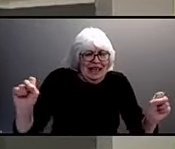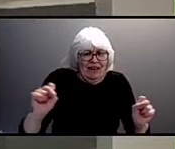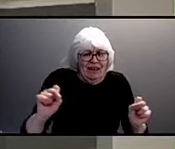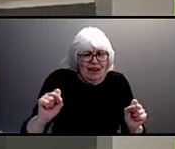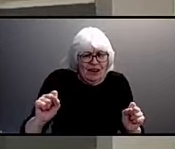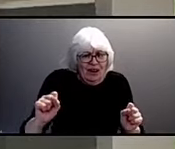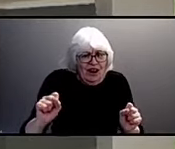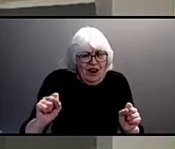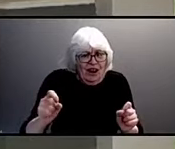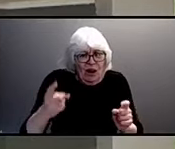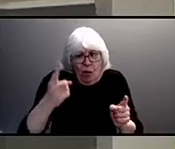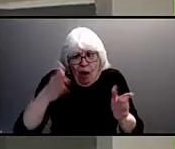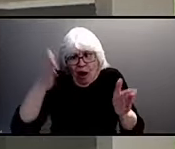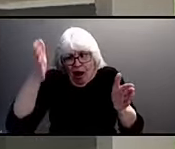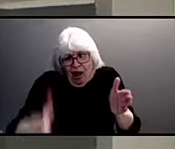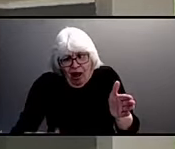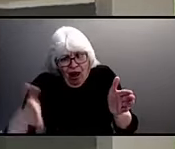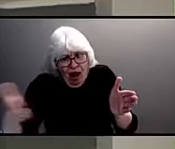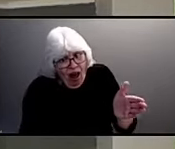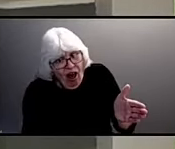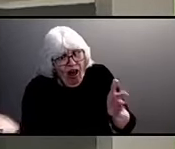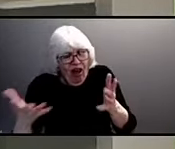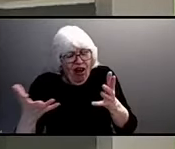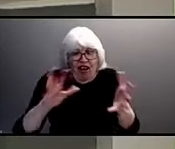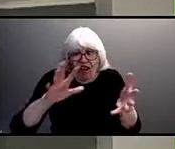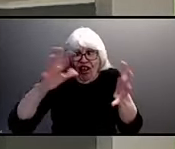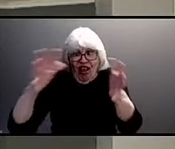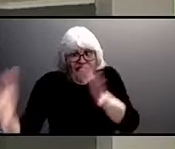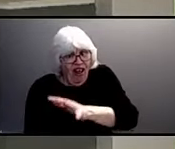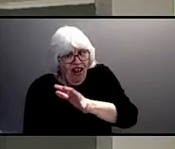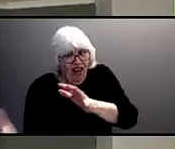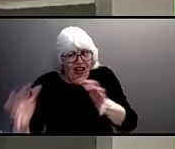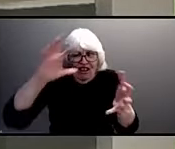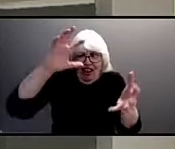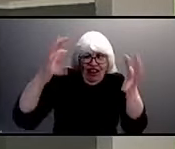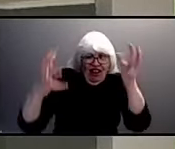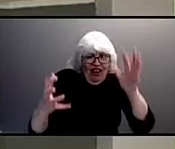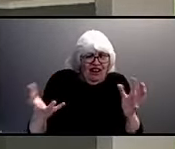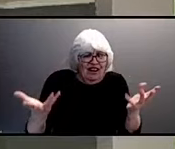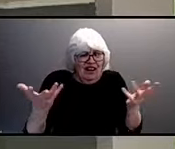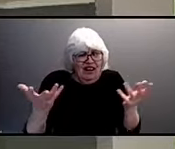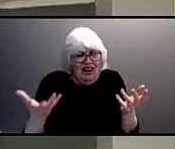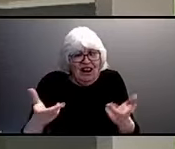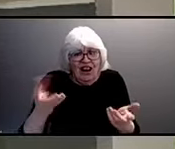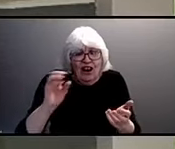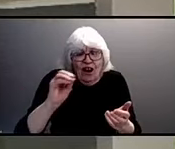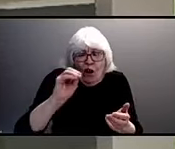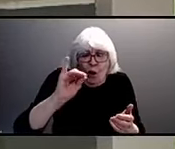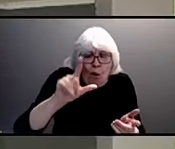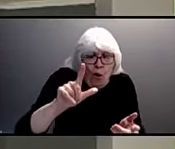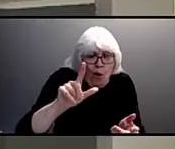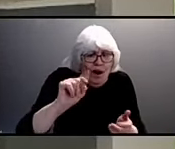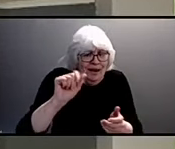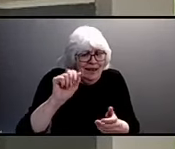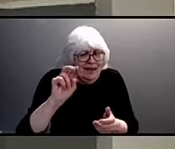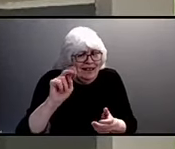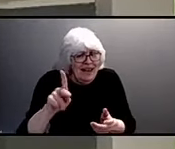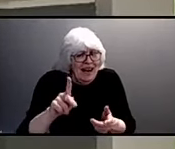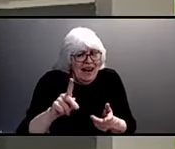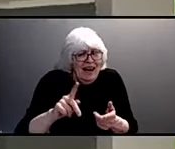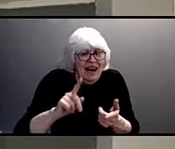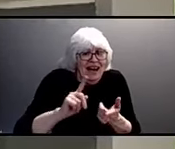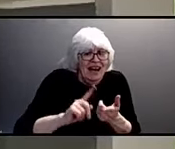to fall over, oil tanks, propane tanks, foundations and walls that